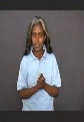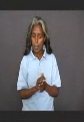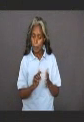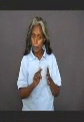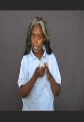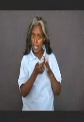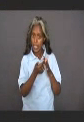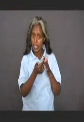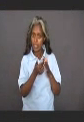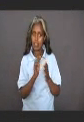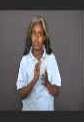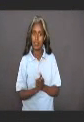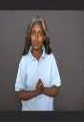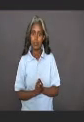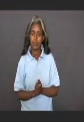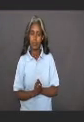Begin.